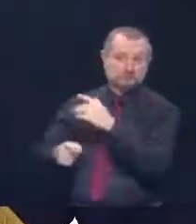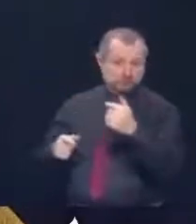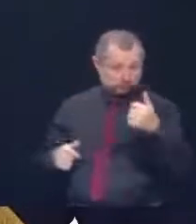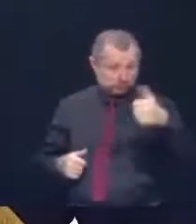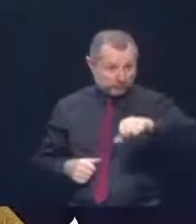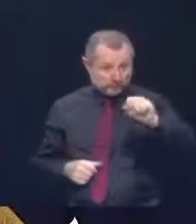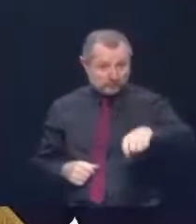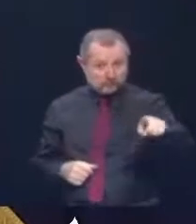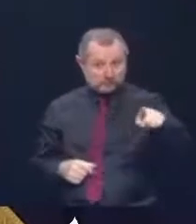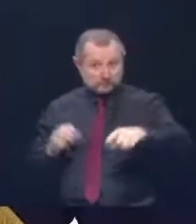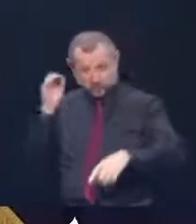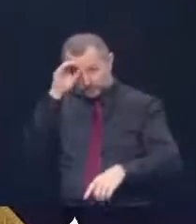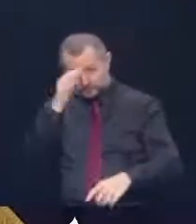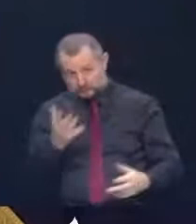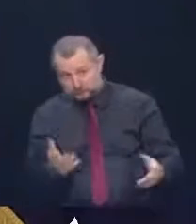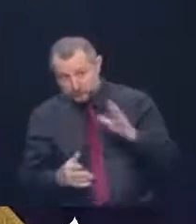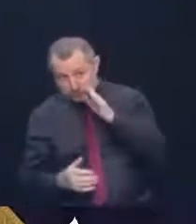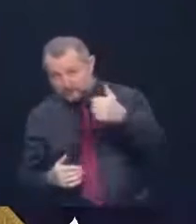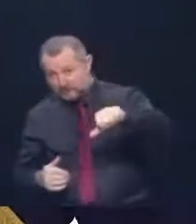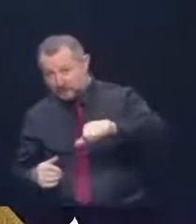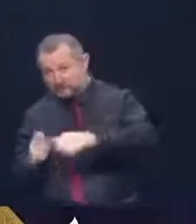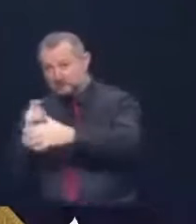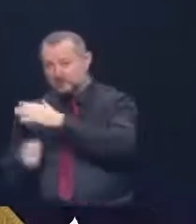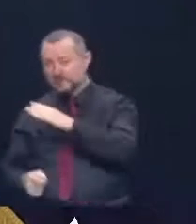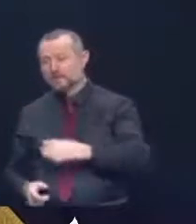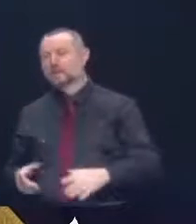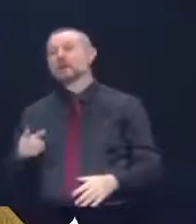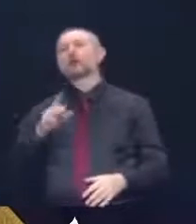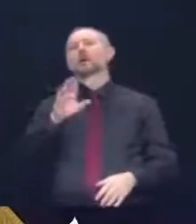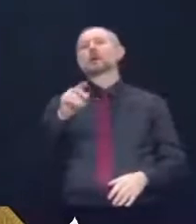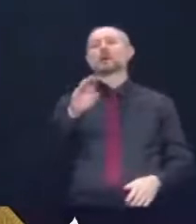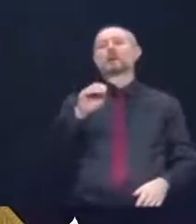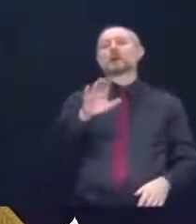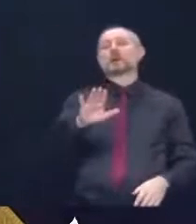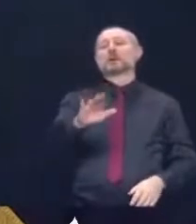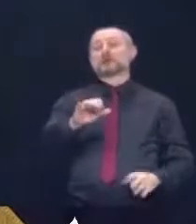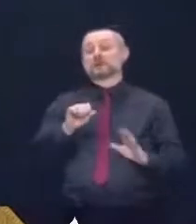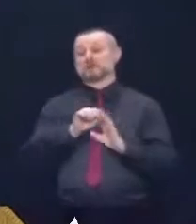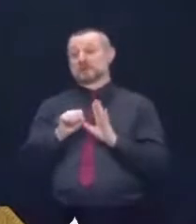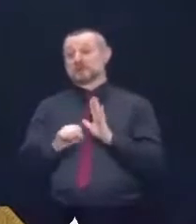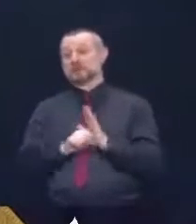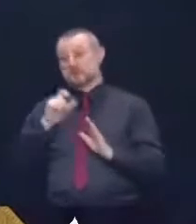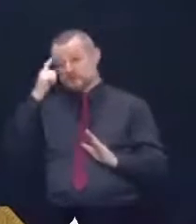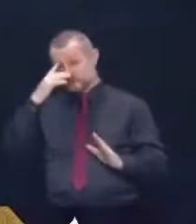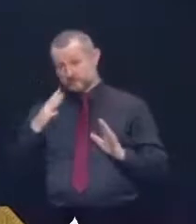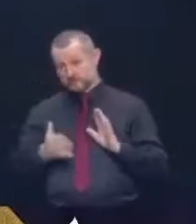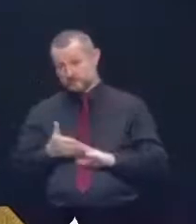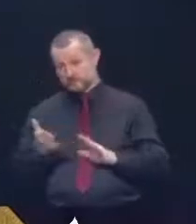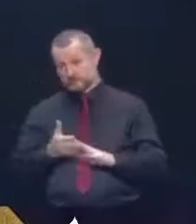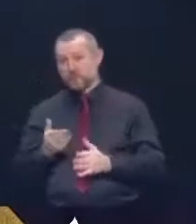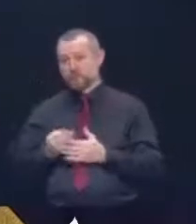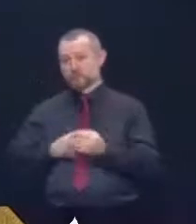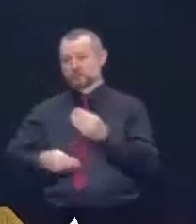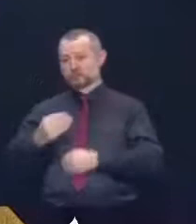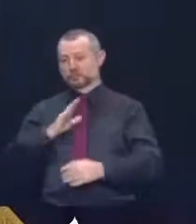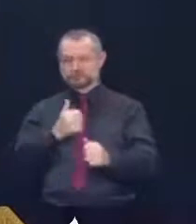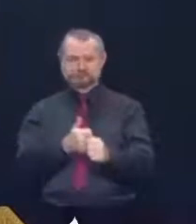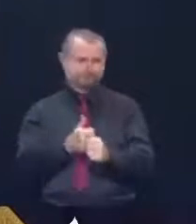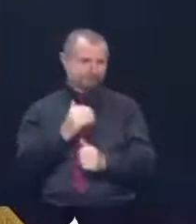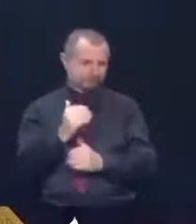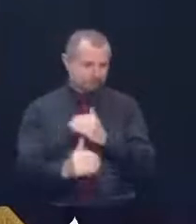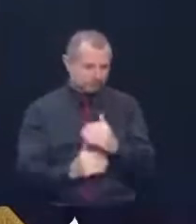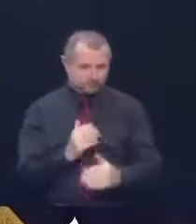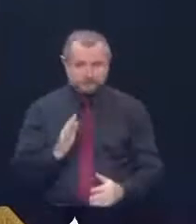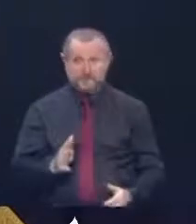Well, two things. The way the state government really works is through the budget. All the main things are done in the